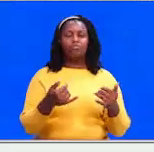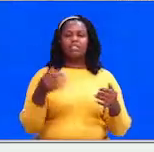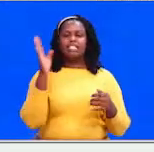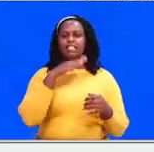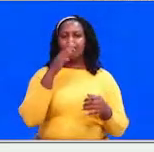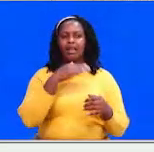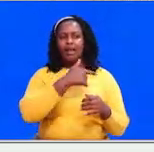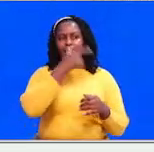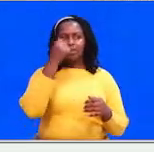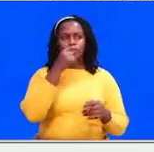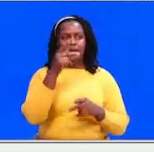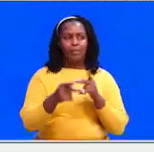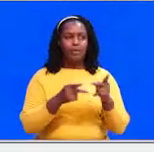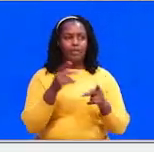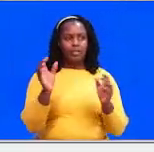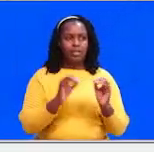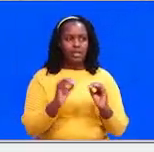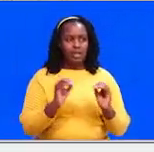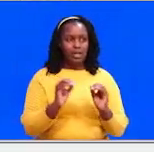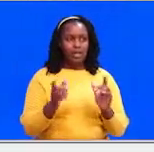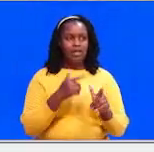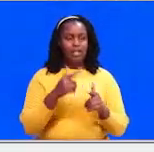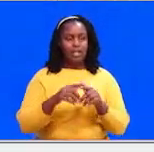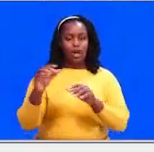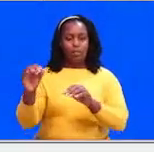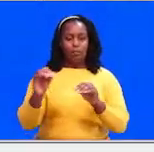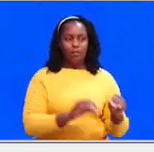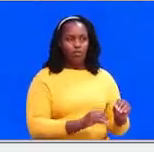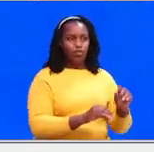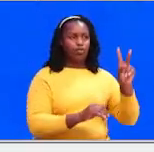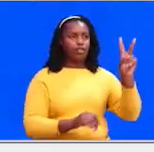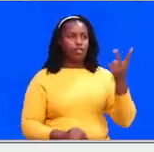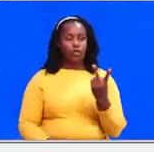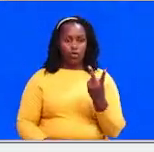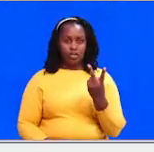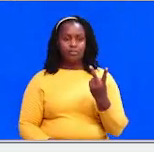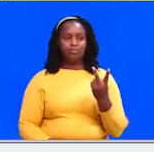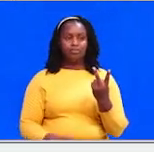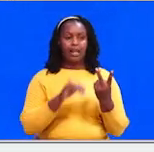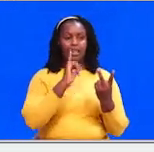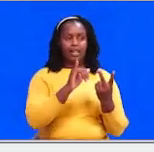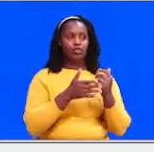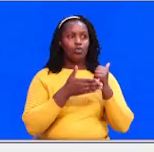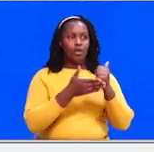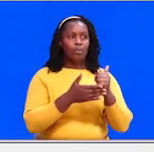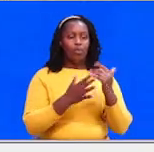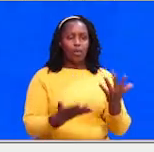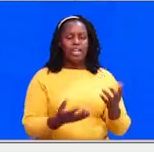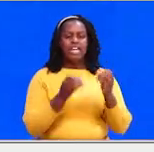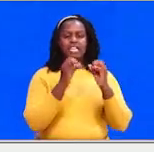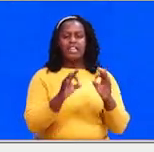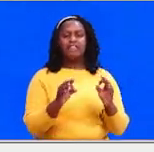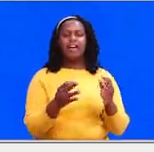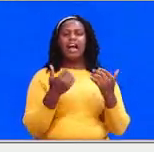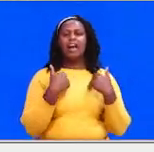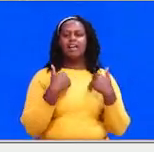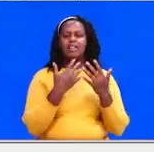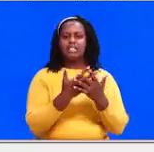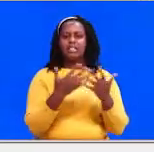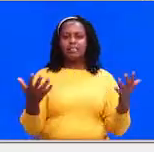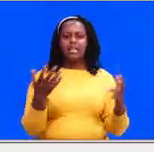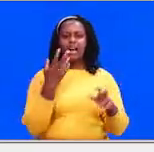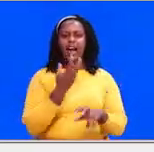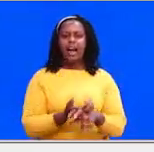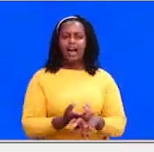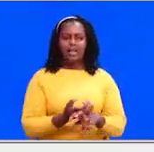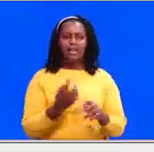processed. So it overflows to the second chamber. Okay. And the design is to enable any solids or non-biodegradables to remain